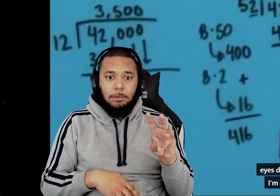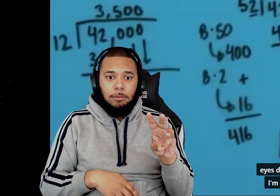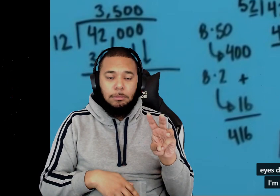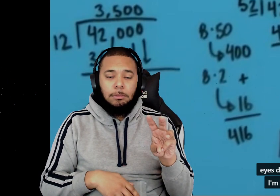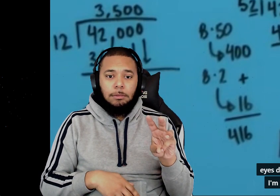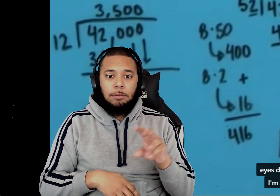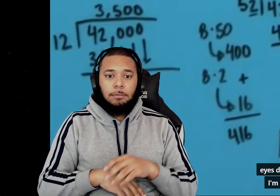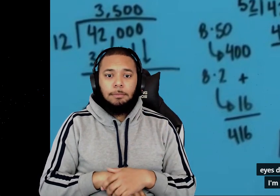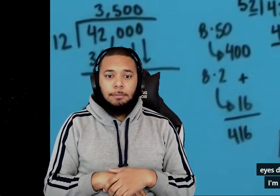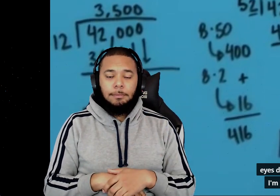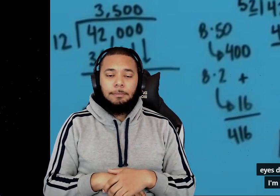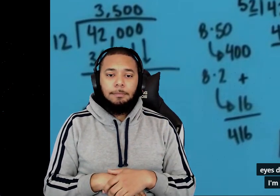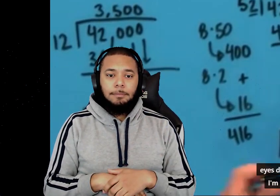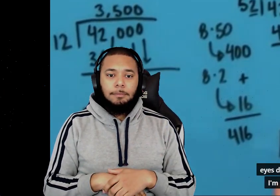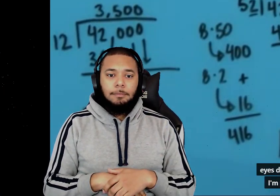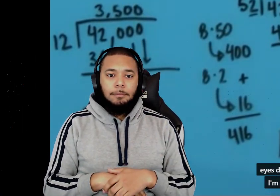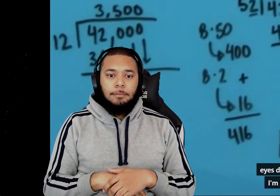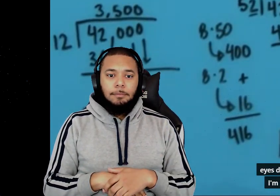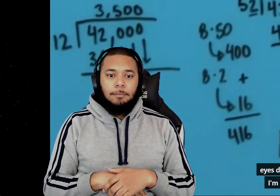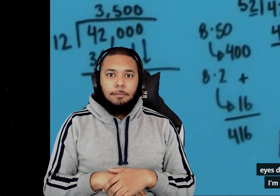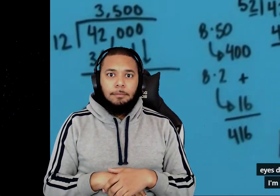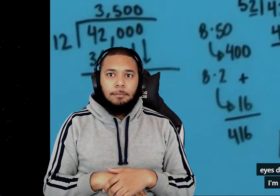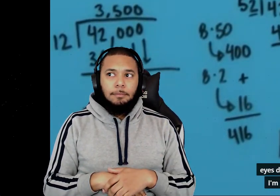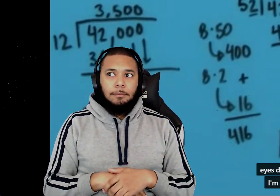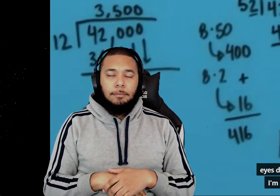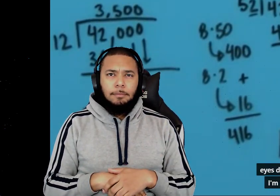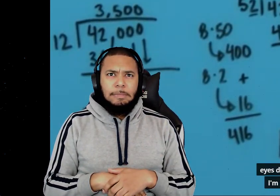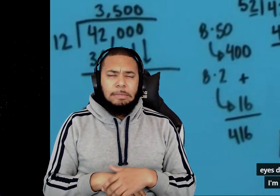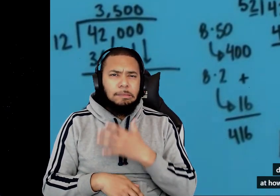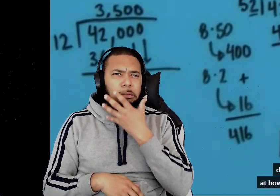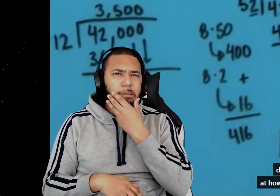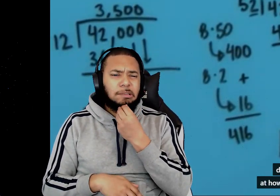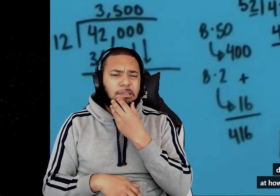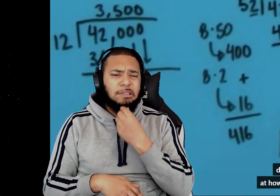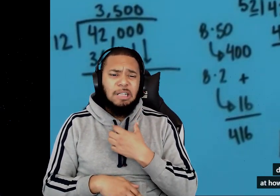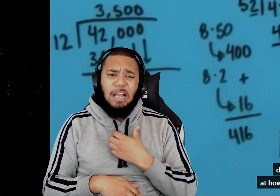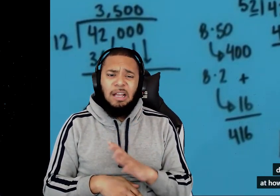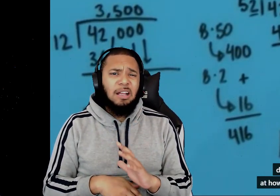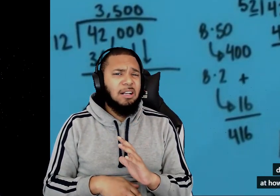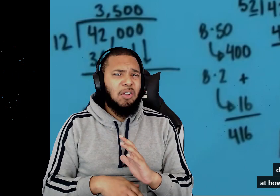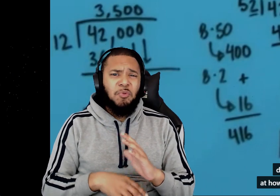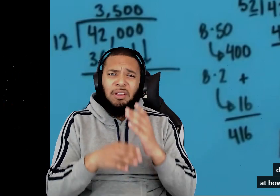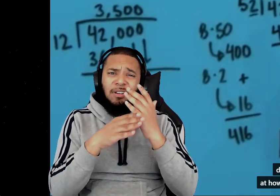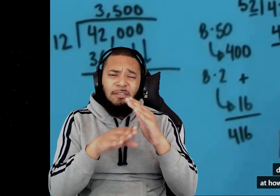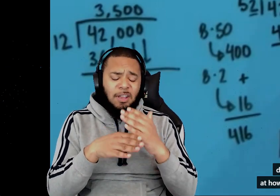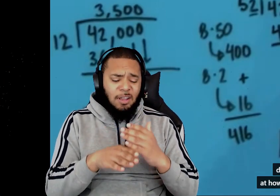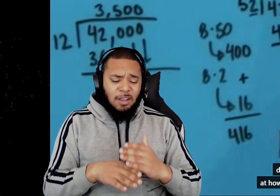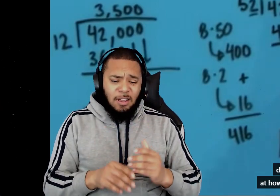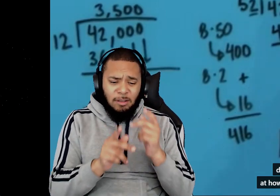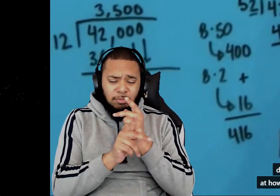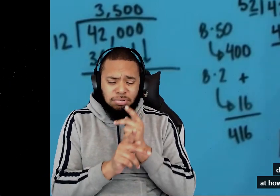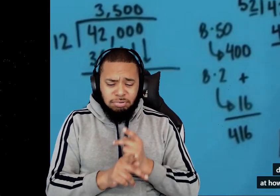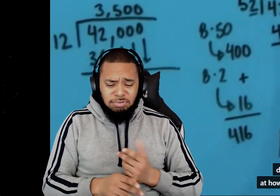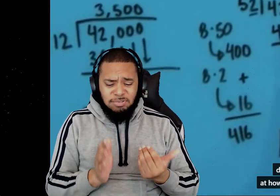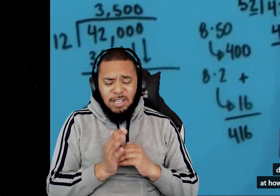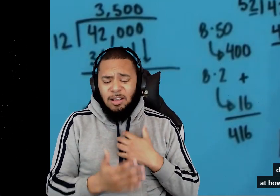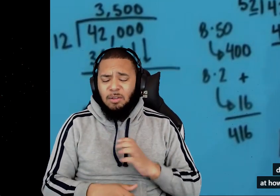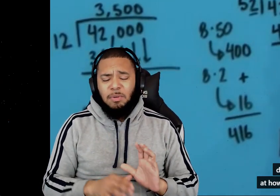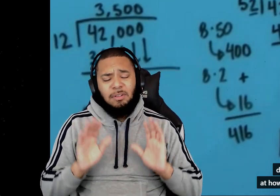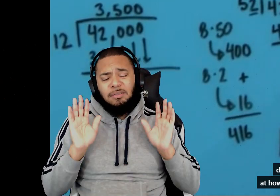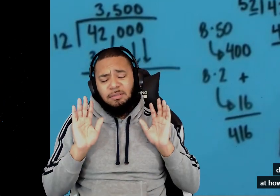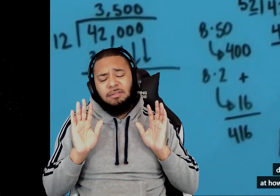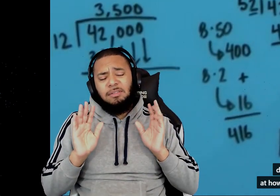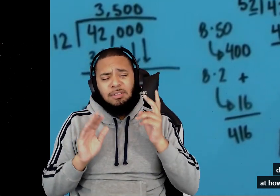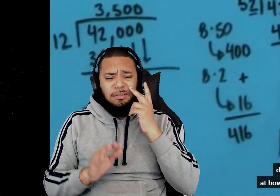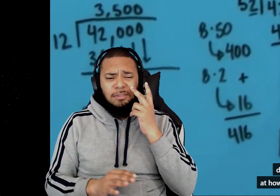42,000. But already, I'm thinking that I don't want to do that again. I mean, look at how